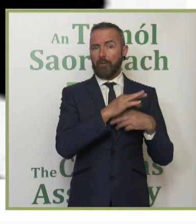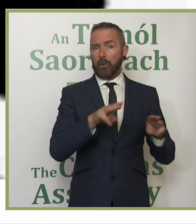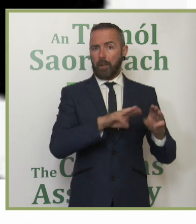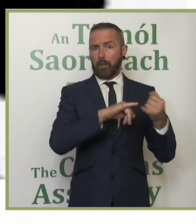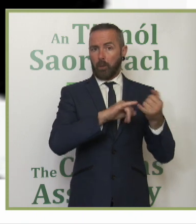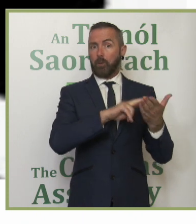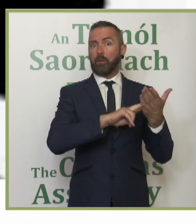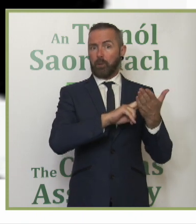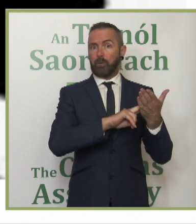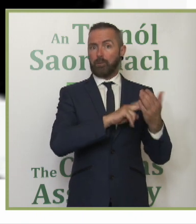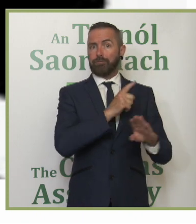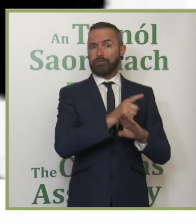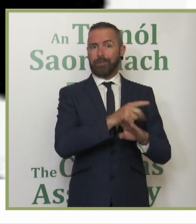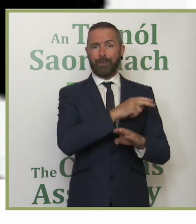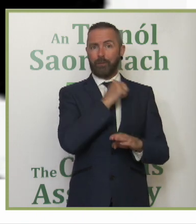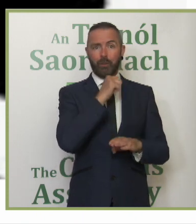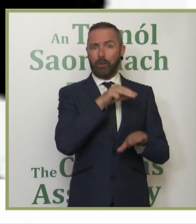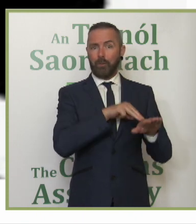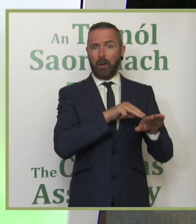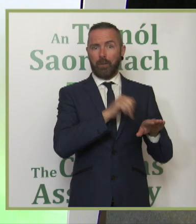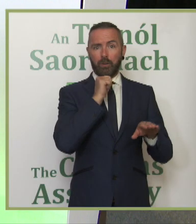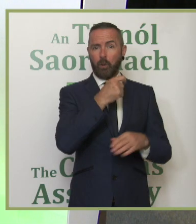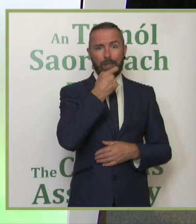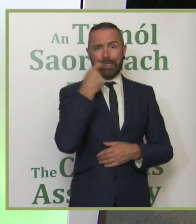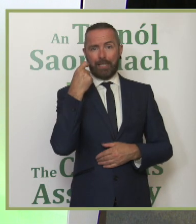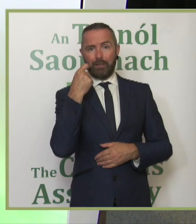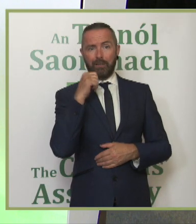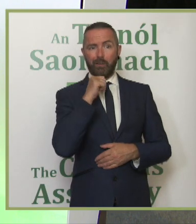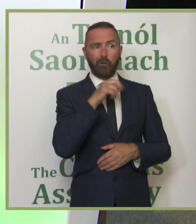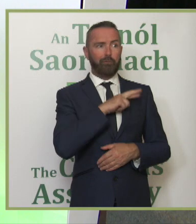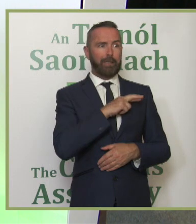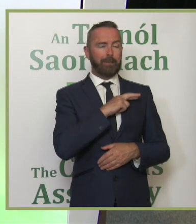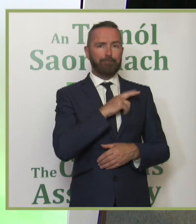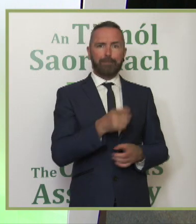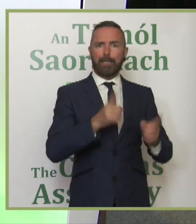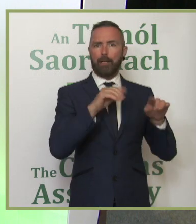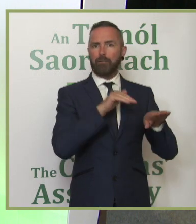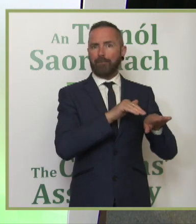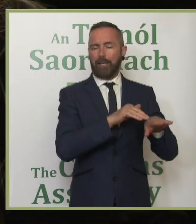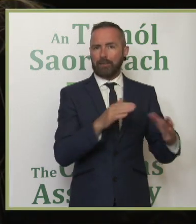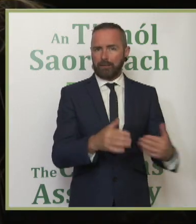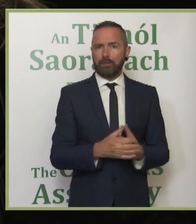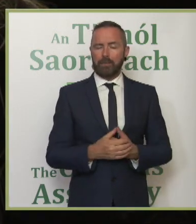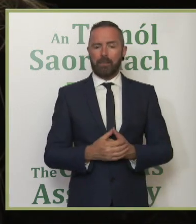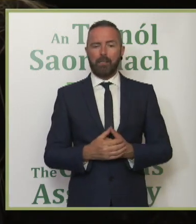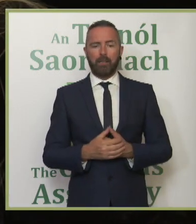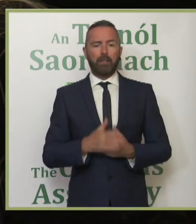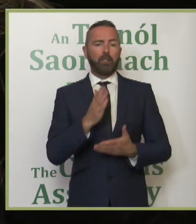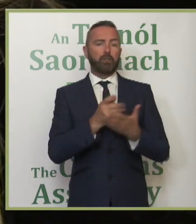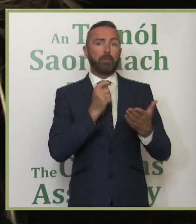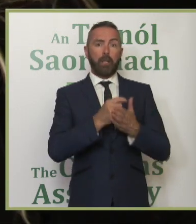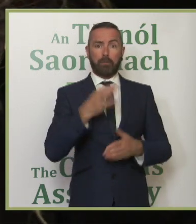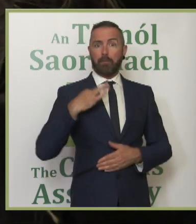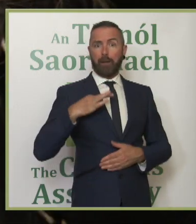use drugs is that it doesn't cause them that much consequence or perceived consequence, and indeed sometimes it can